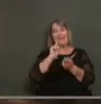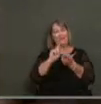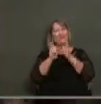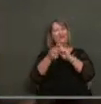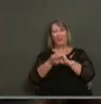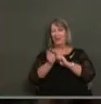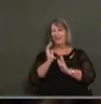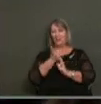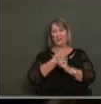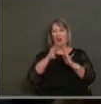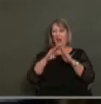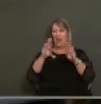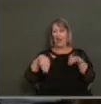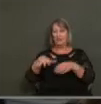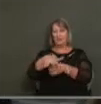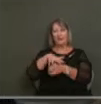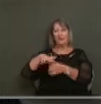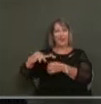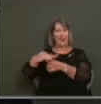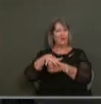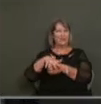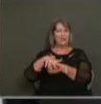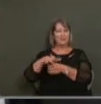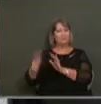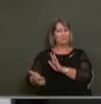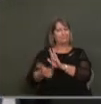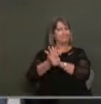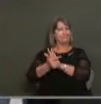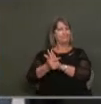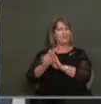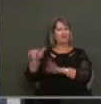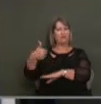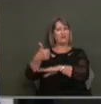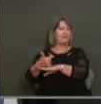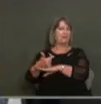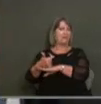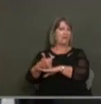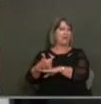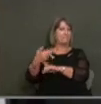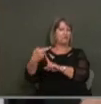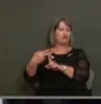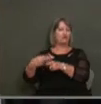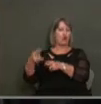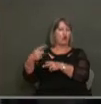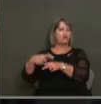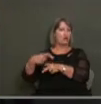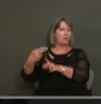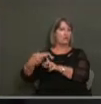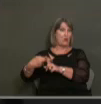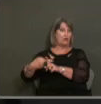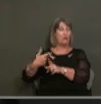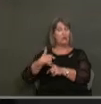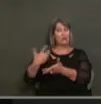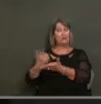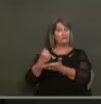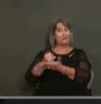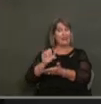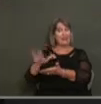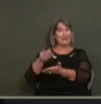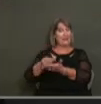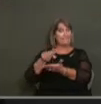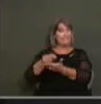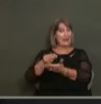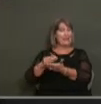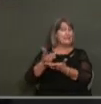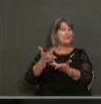single-family communities with these illegal operators. And we want to capture all that hot tax money. We want to make sure they're all permitted. So is there money in the budget to